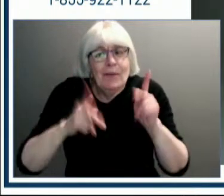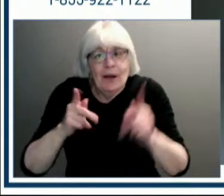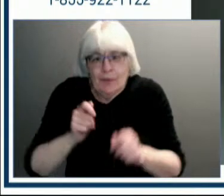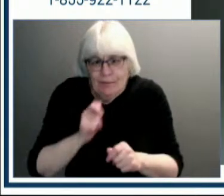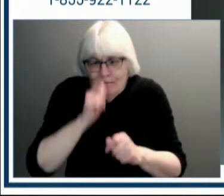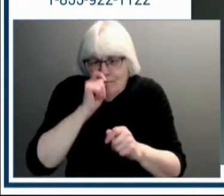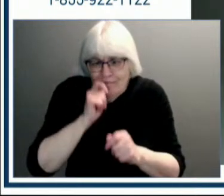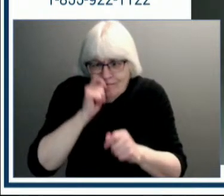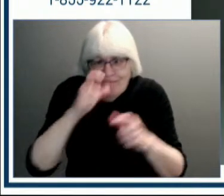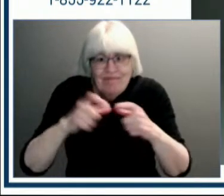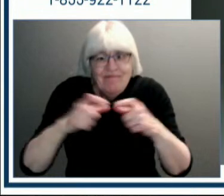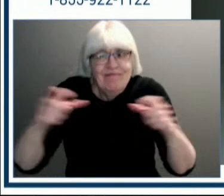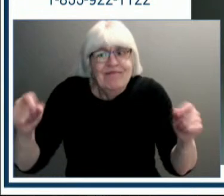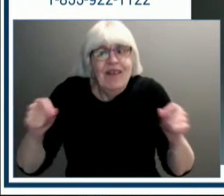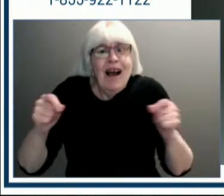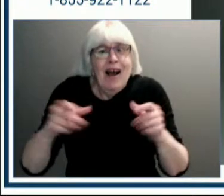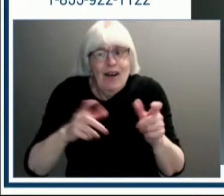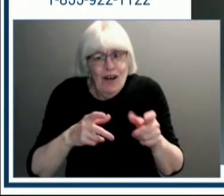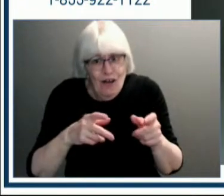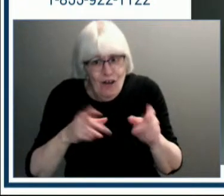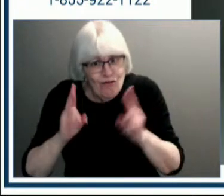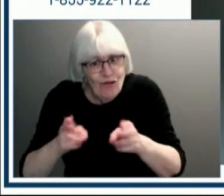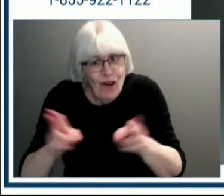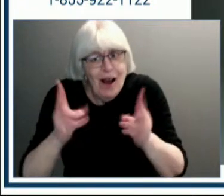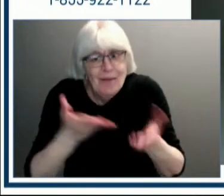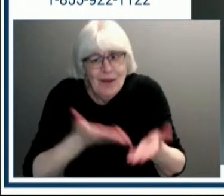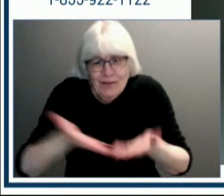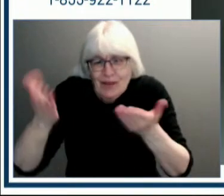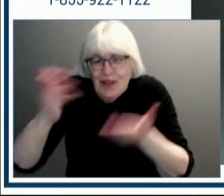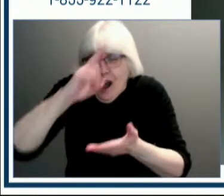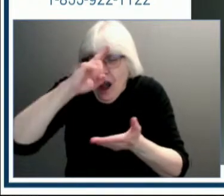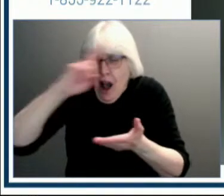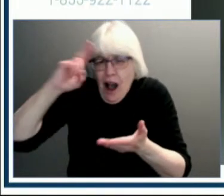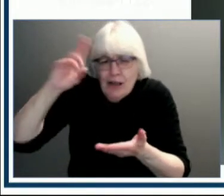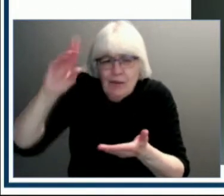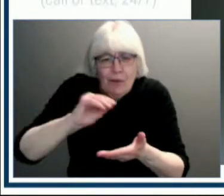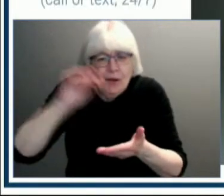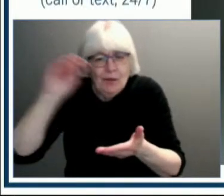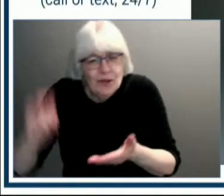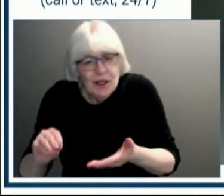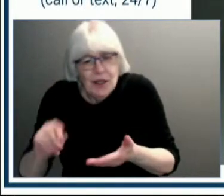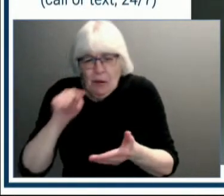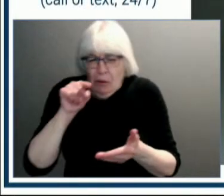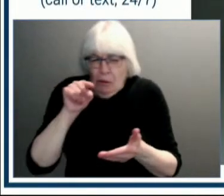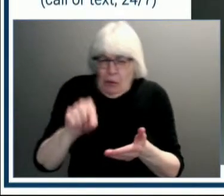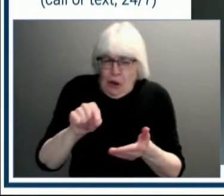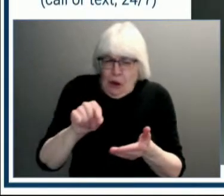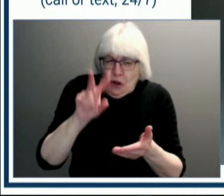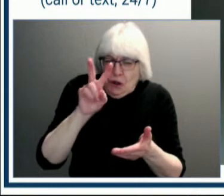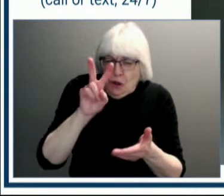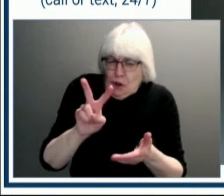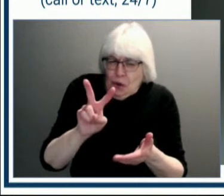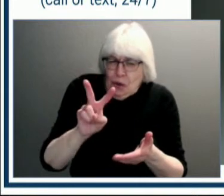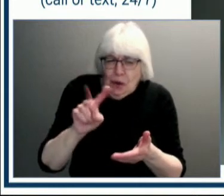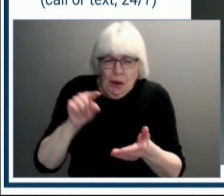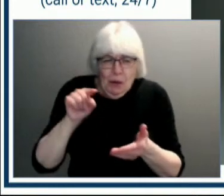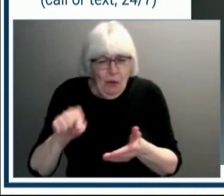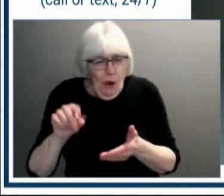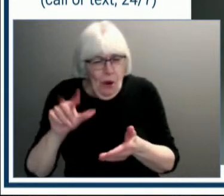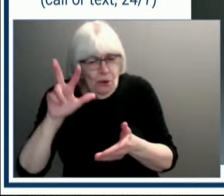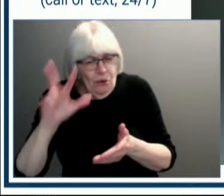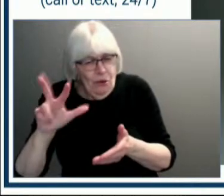percentage hospitalization is probably 0.2 to 0.3%. So very low risk of people ending up in